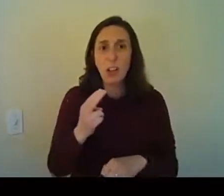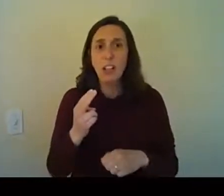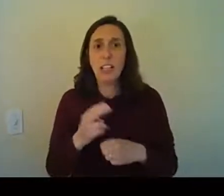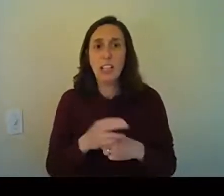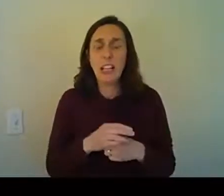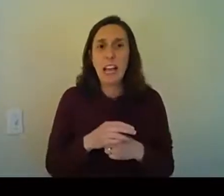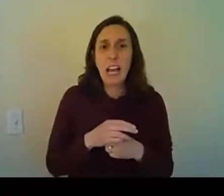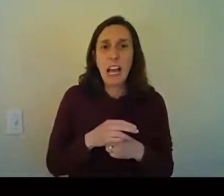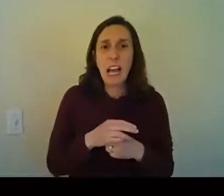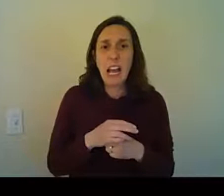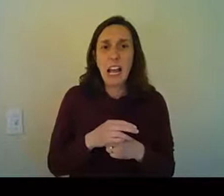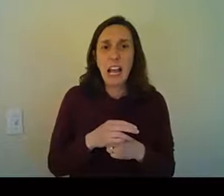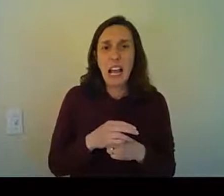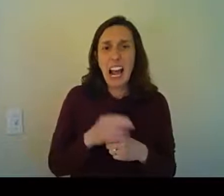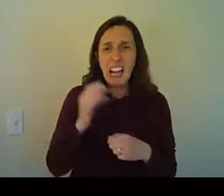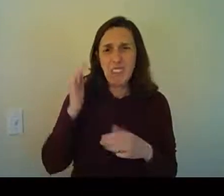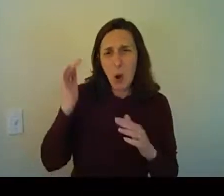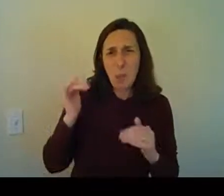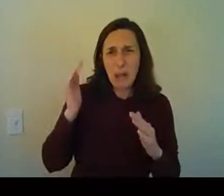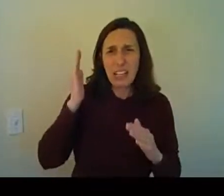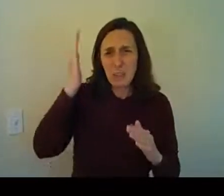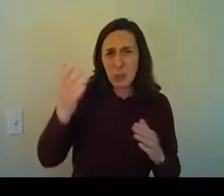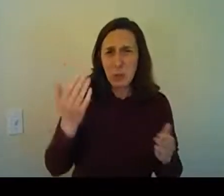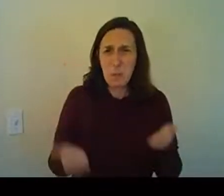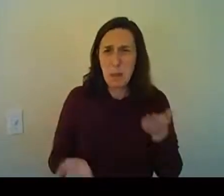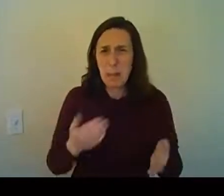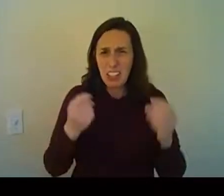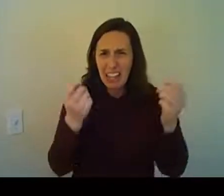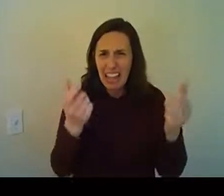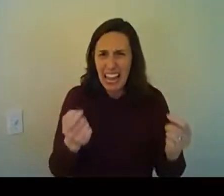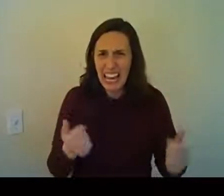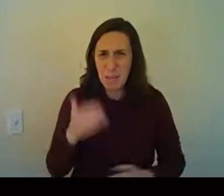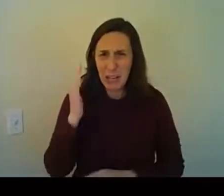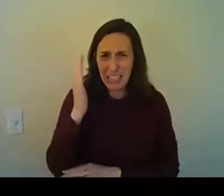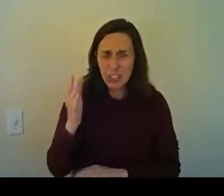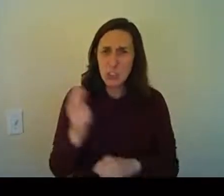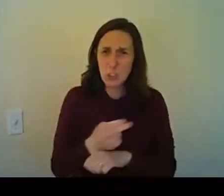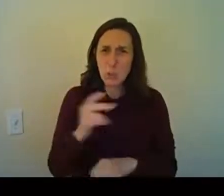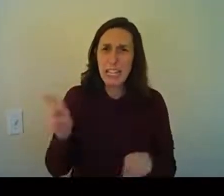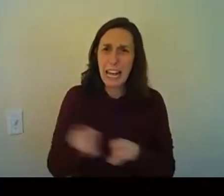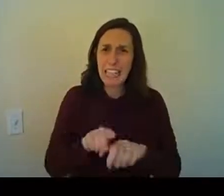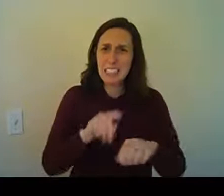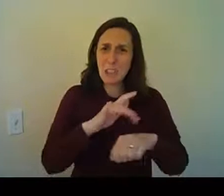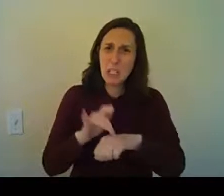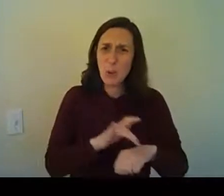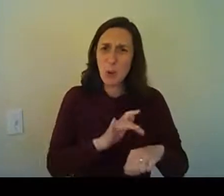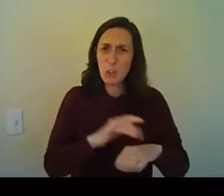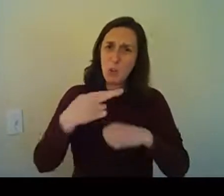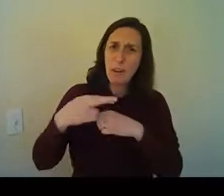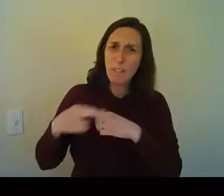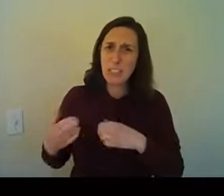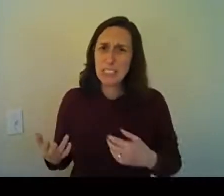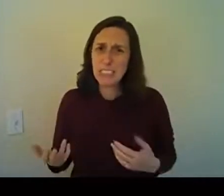I'm hoping maybe someday to edit these down into smaller chunks as a reference point. But